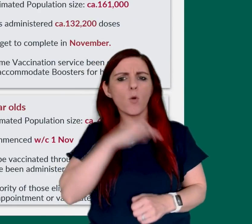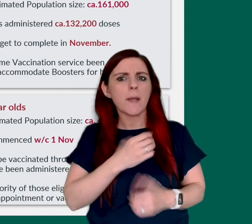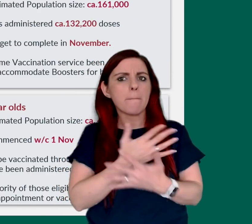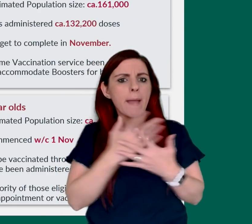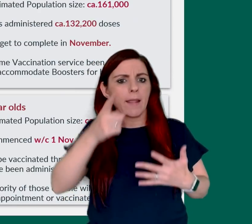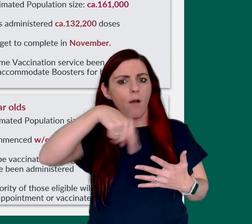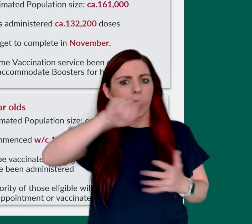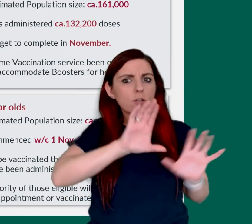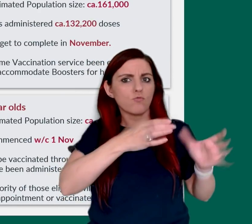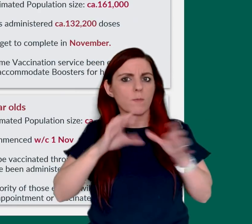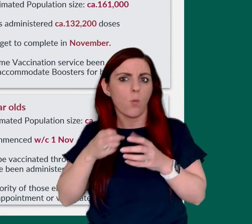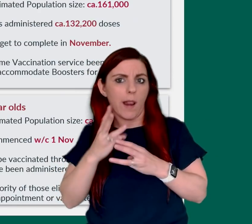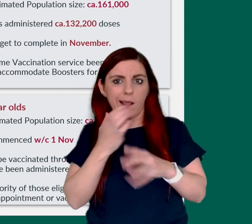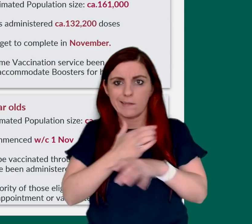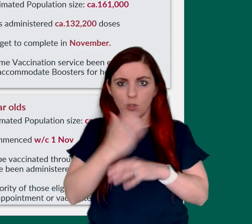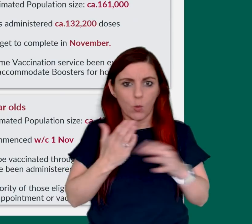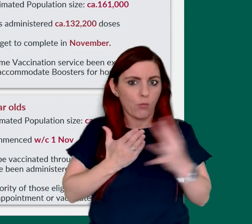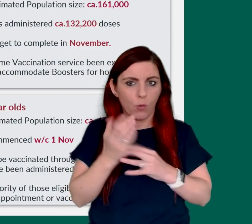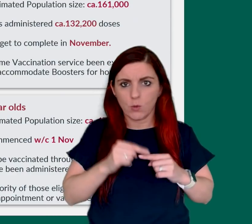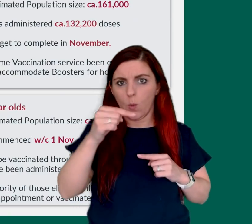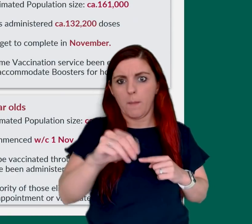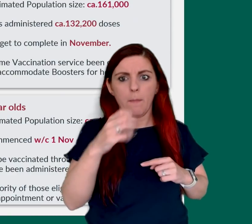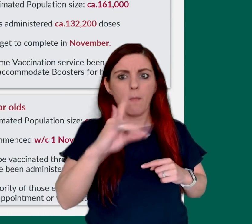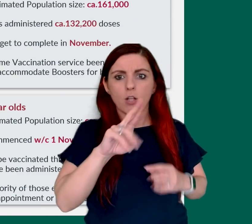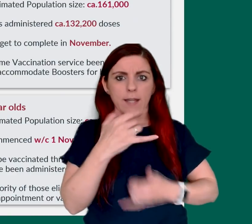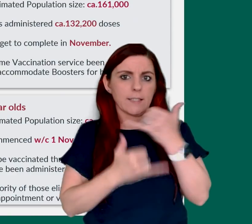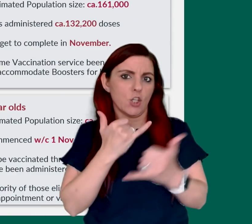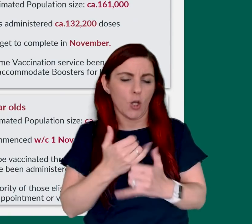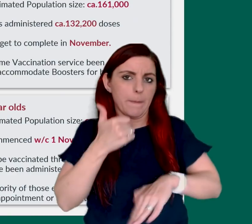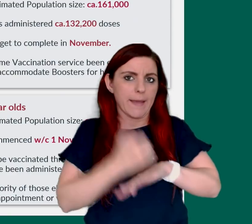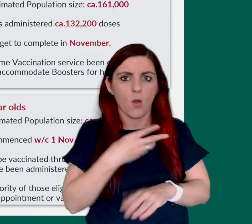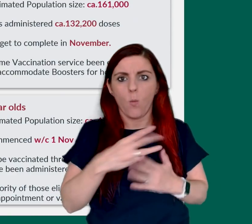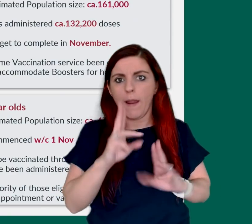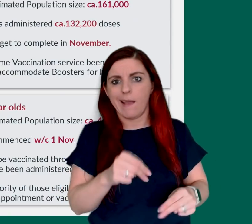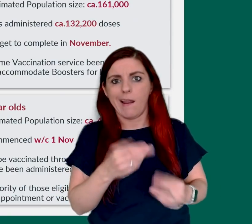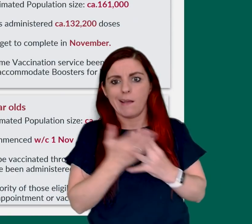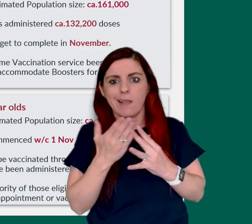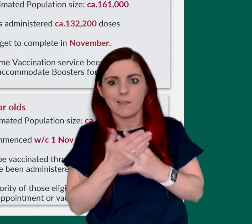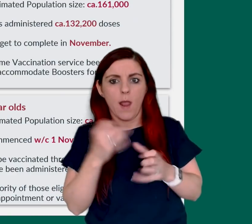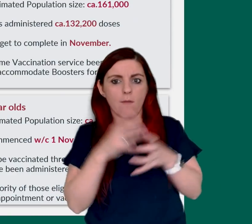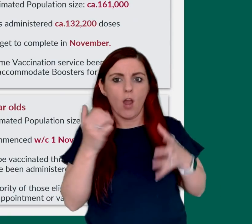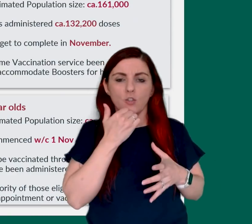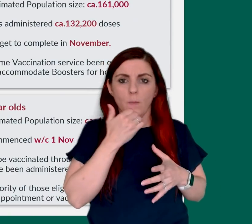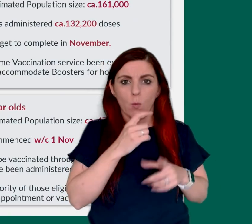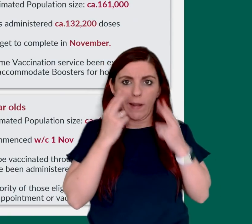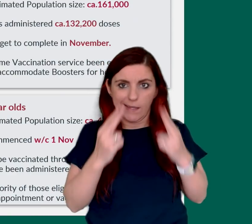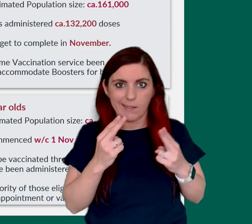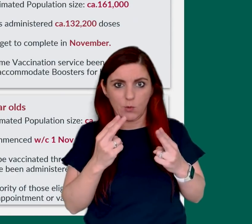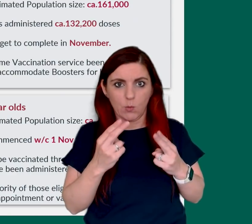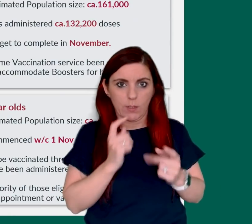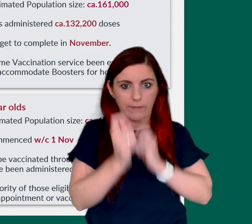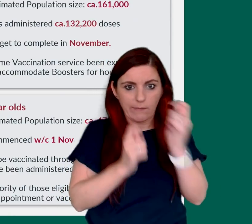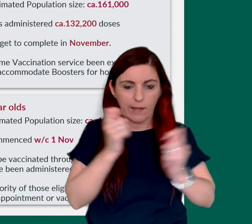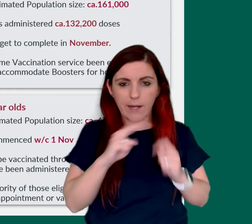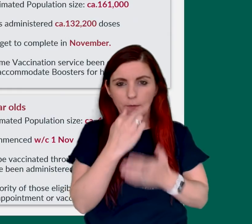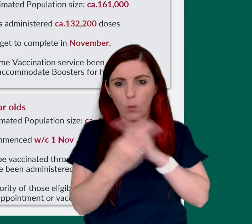groups will run right through till next March based on eligibility. So there will be a rump, there will be large numbers that need to be done in the coming weeks, but many